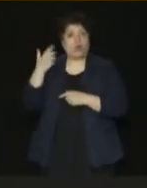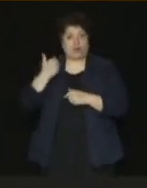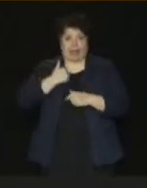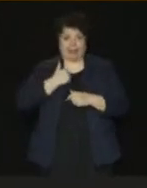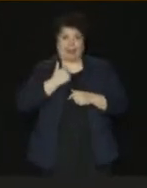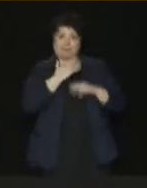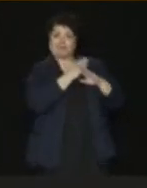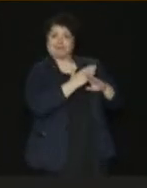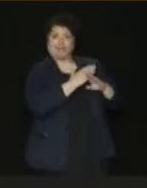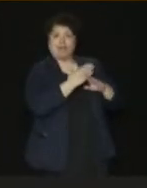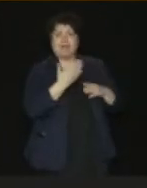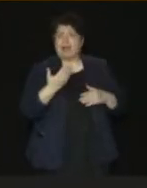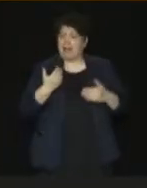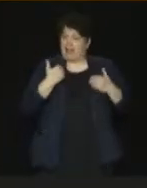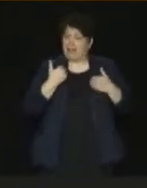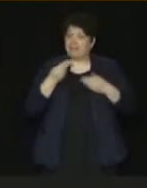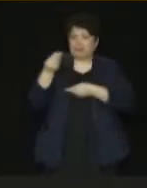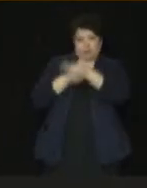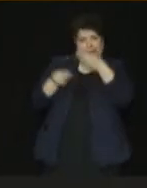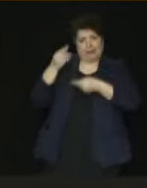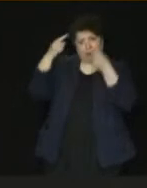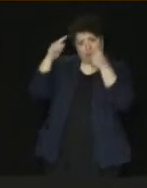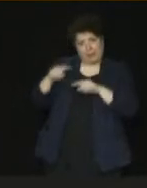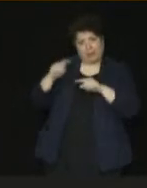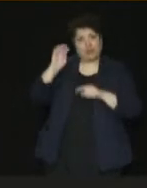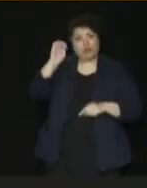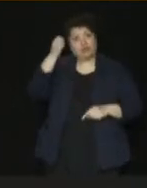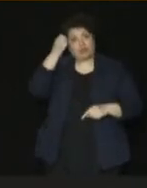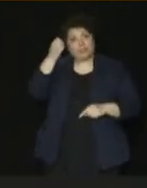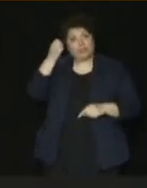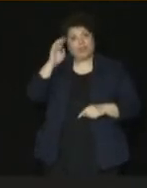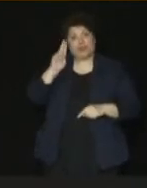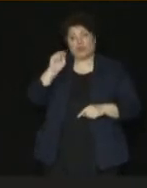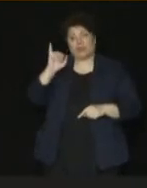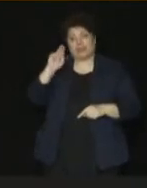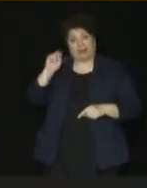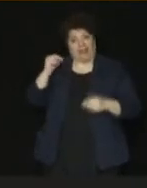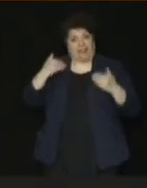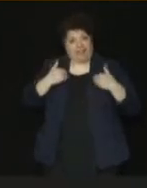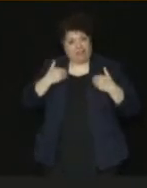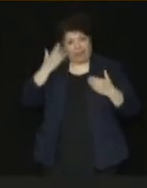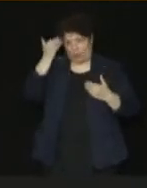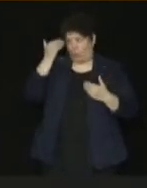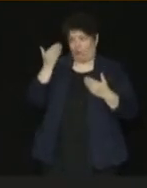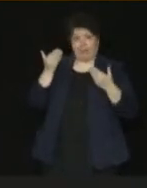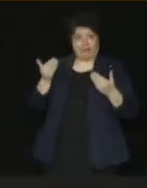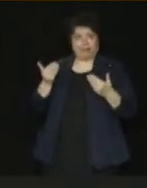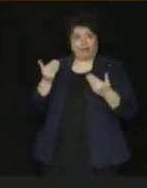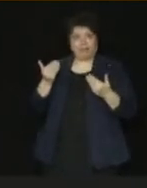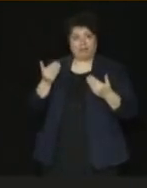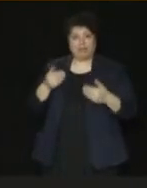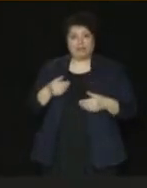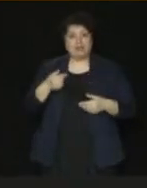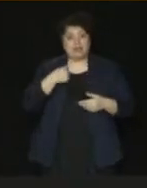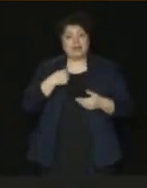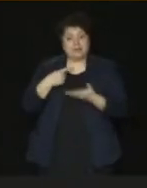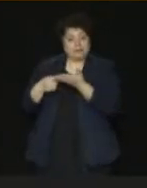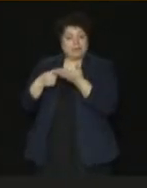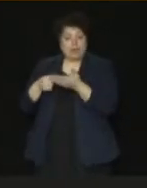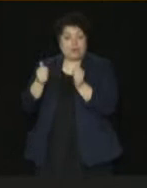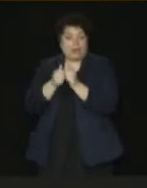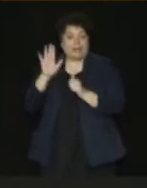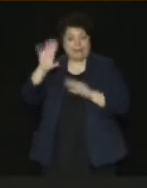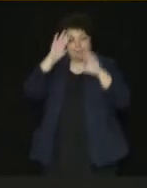free trade deal with the European Union. What good is that? In my conversations with the EU Commission President Ursula von der Leyen,